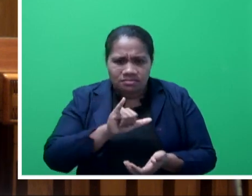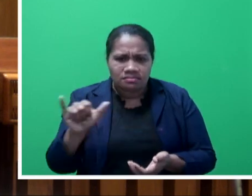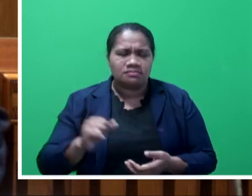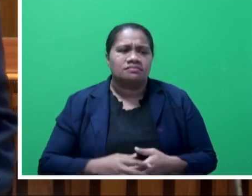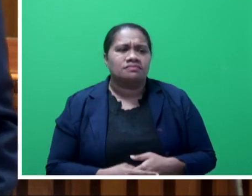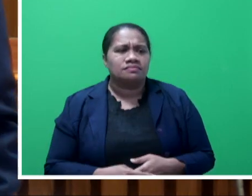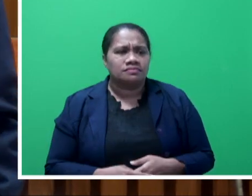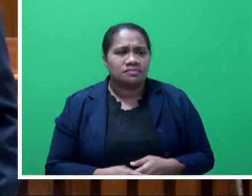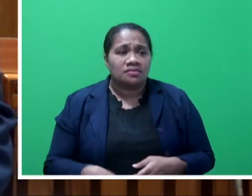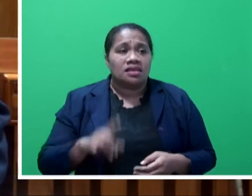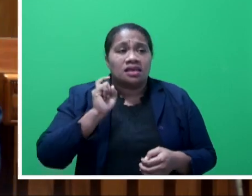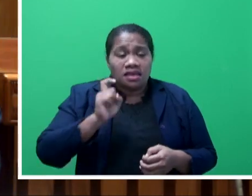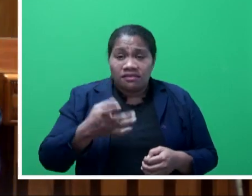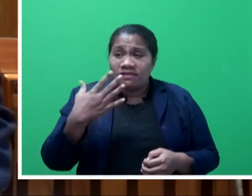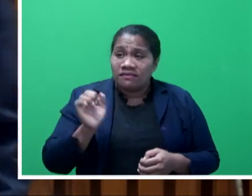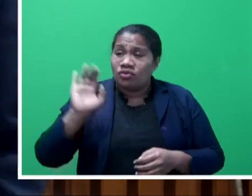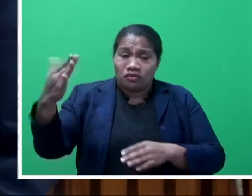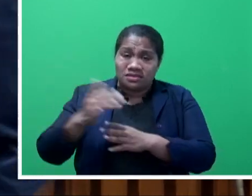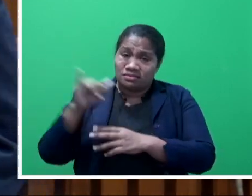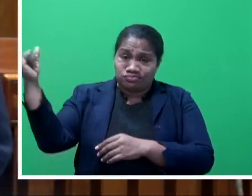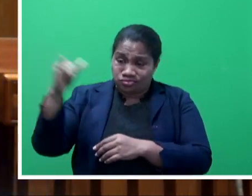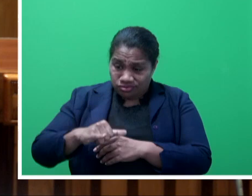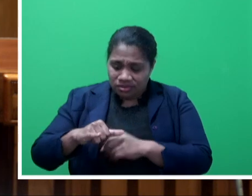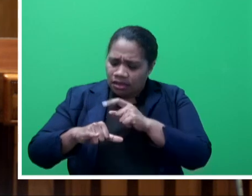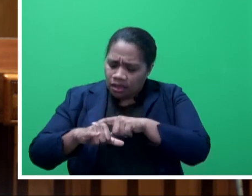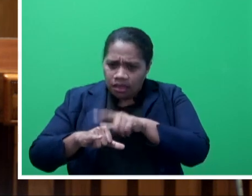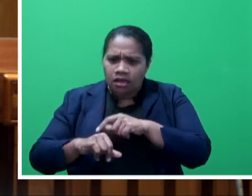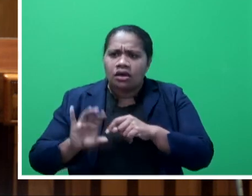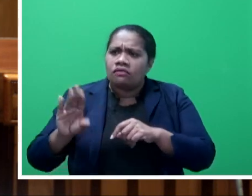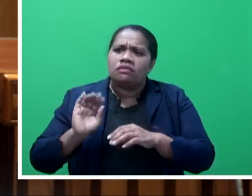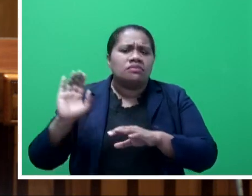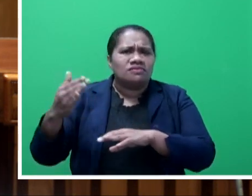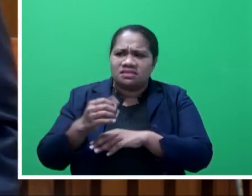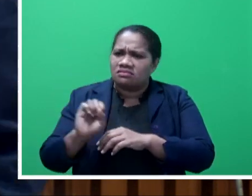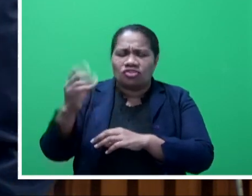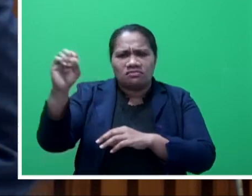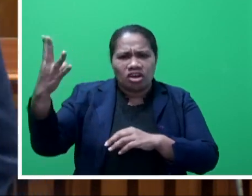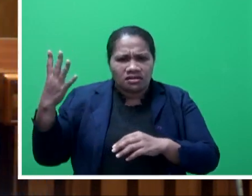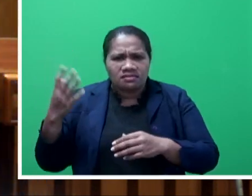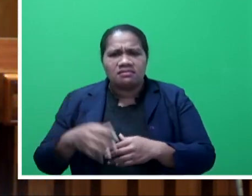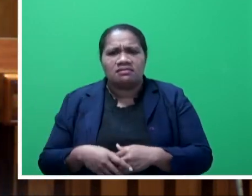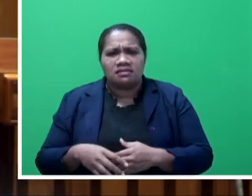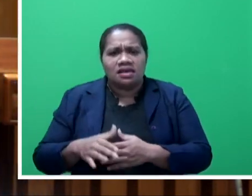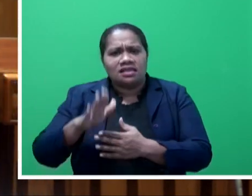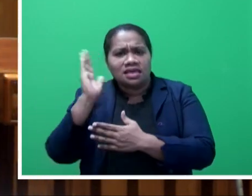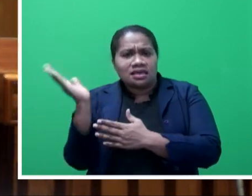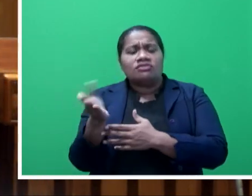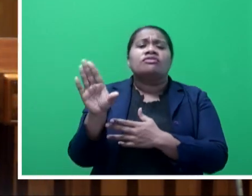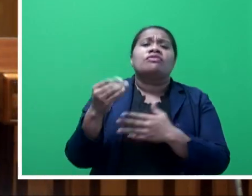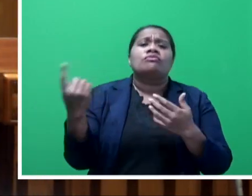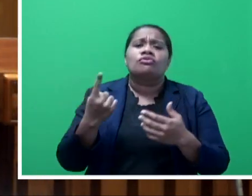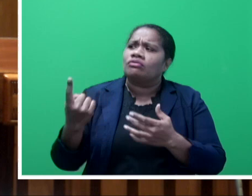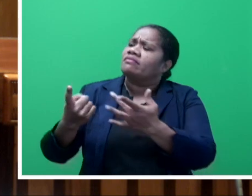foreign crew. If you have a foreign carrier, the catering will be done by a foreign company, not by ATS. They all go on about